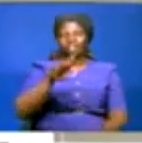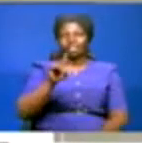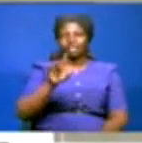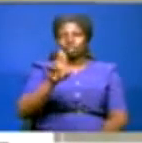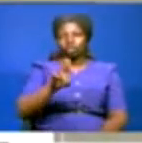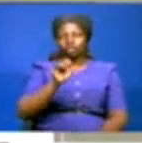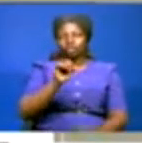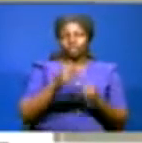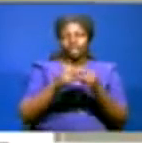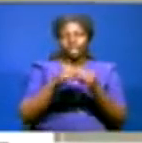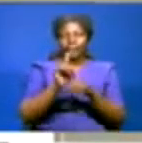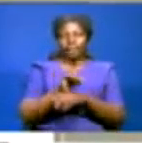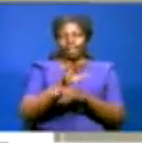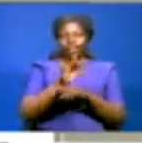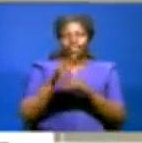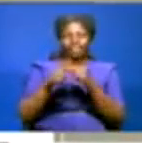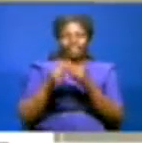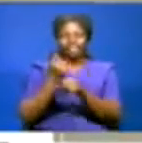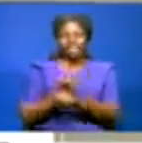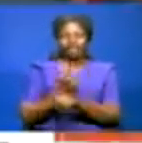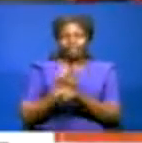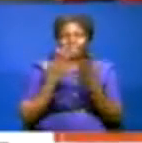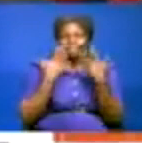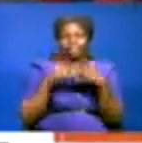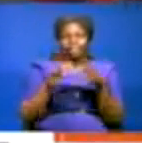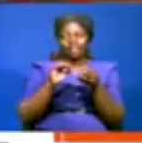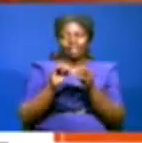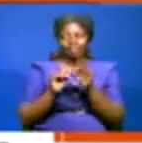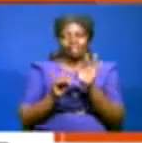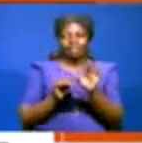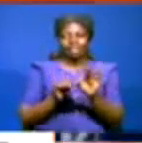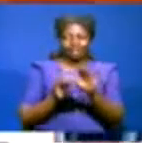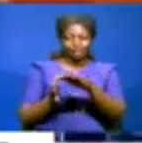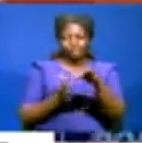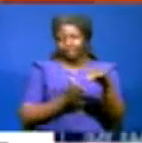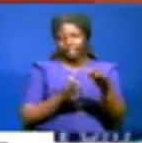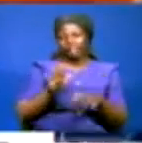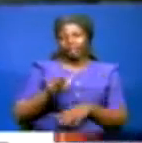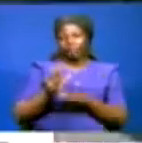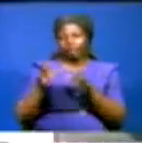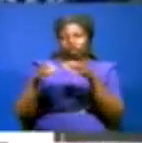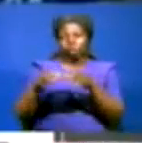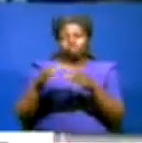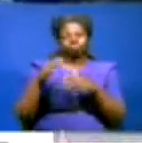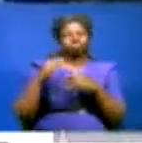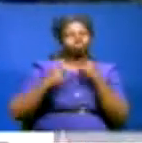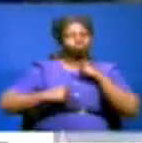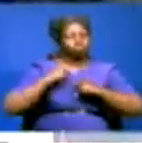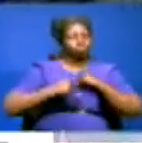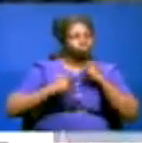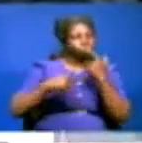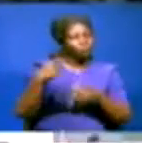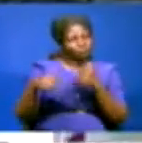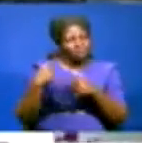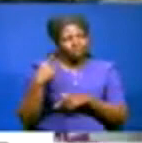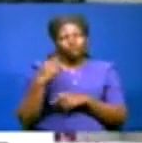59 minutes 37 seconds to finish third. Similarly, the women's race saw intense competition from start to finish,